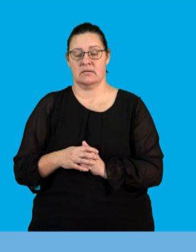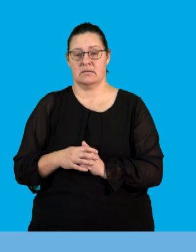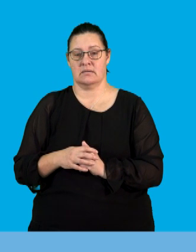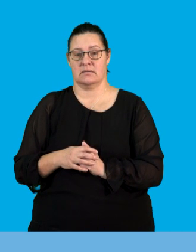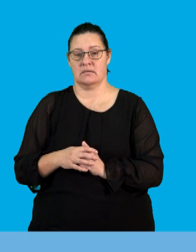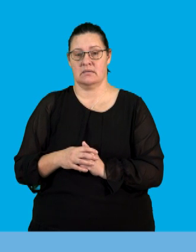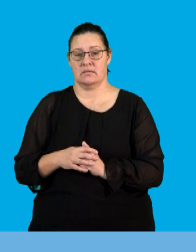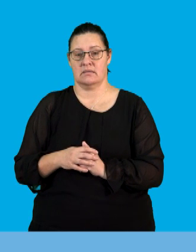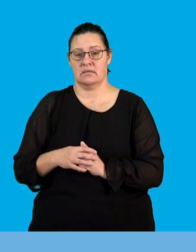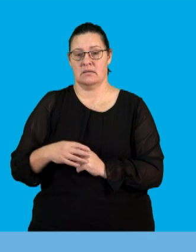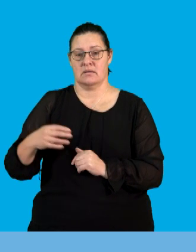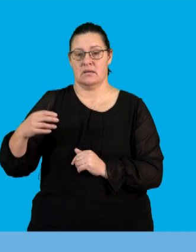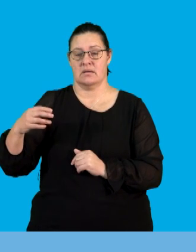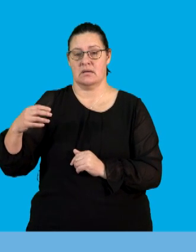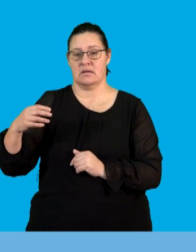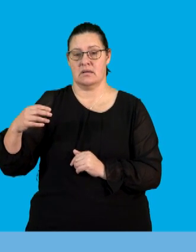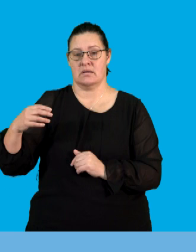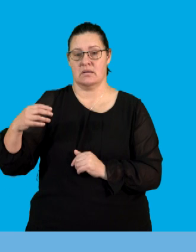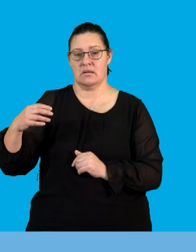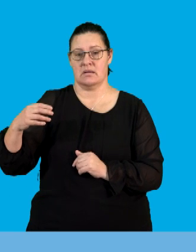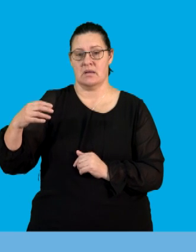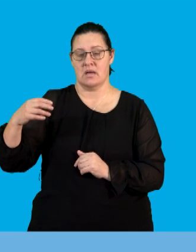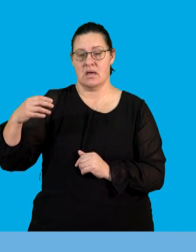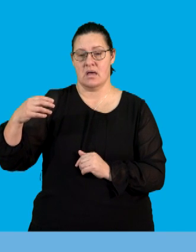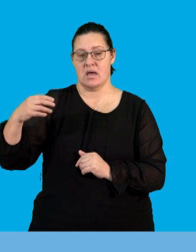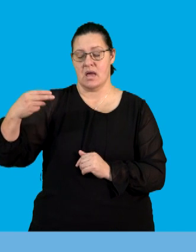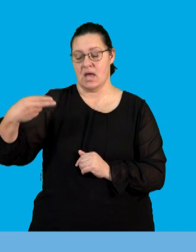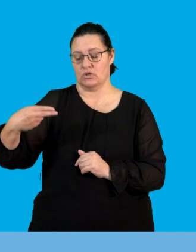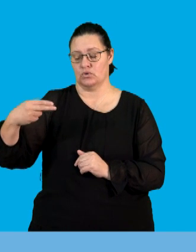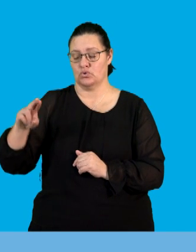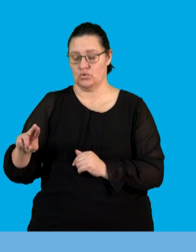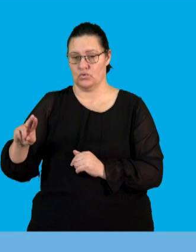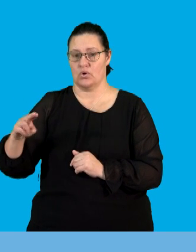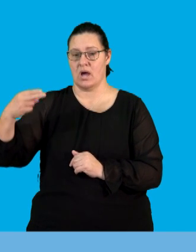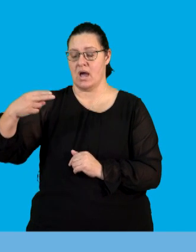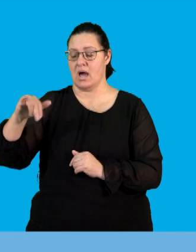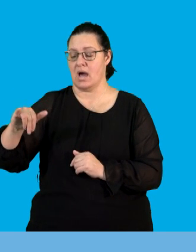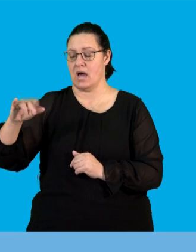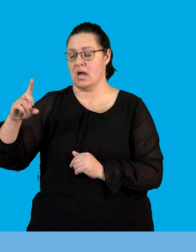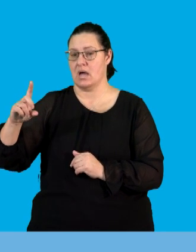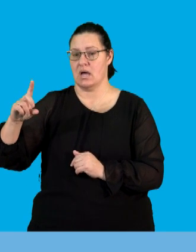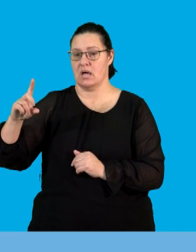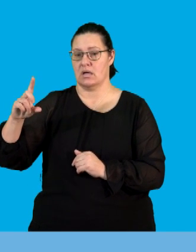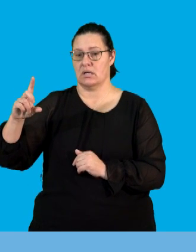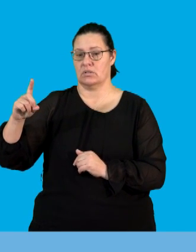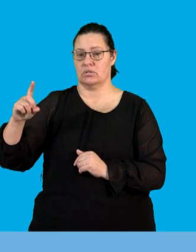obviously there's going to be hydrogen gas as the byproduct, the hydrogen gas.